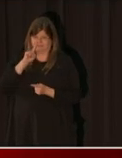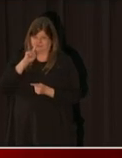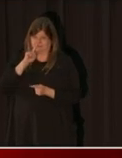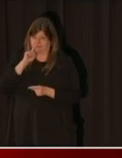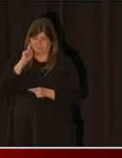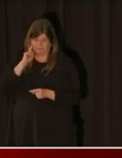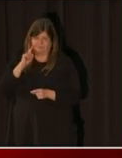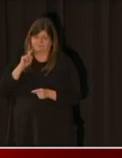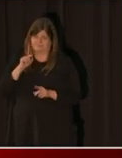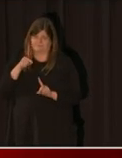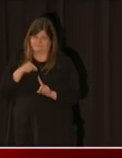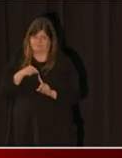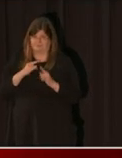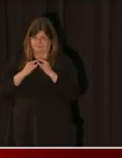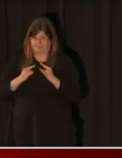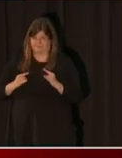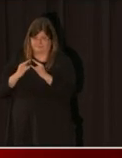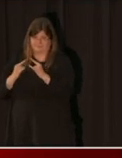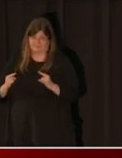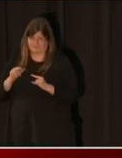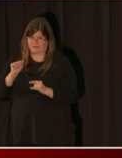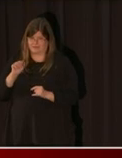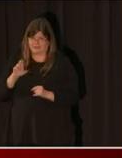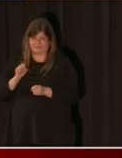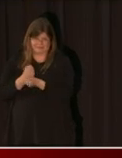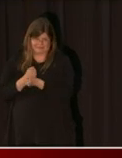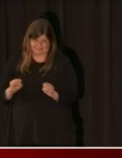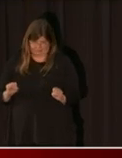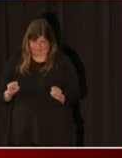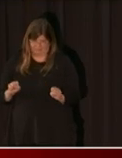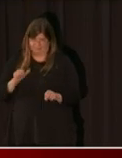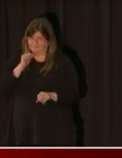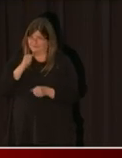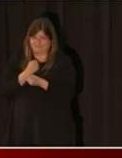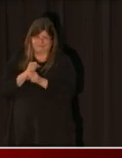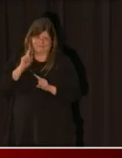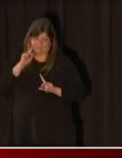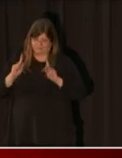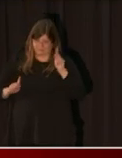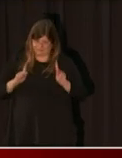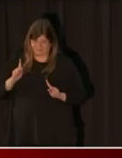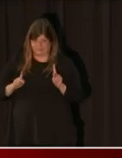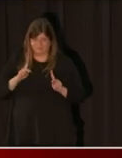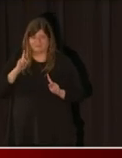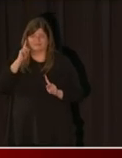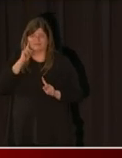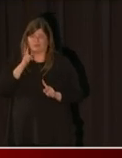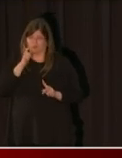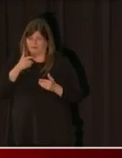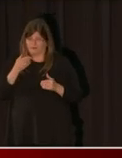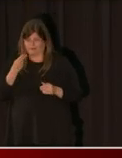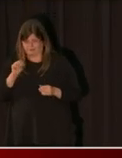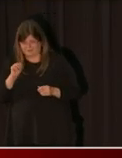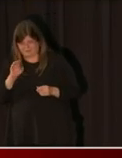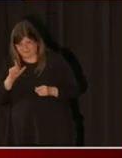people who are experiencing homelessness or for the community. And we have worked very